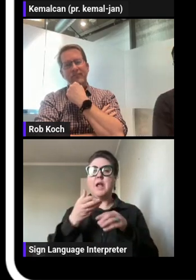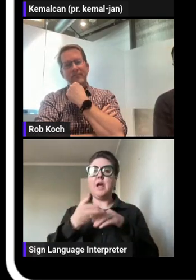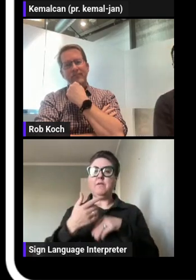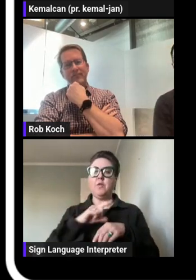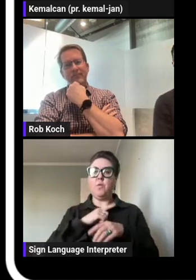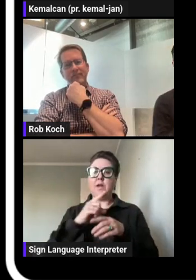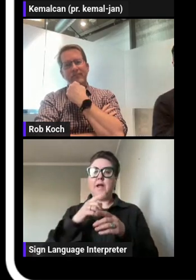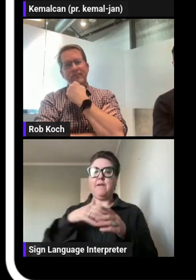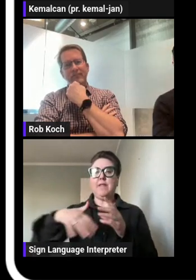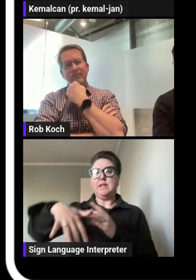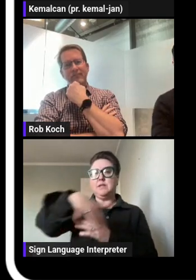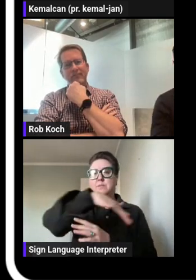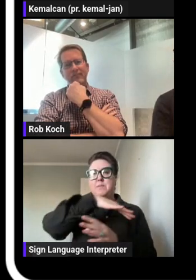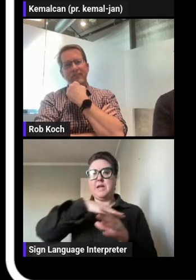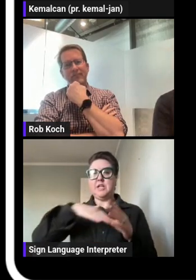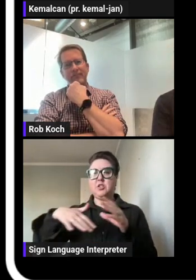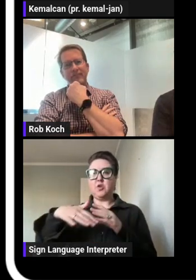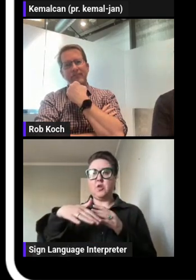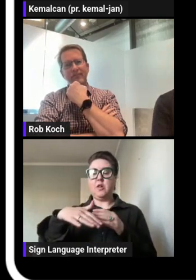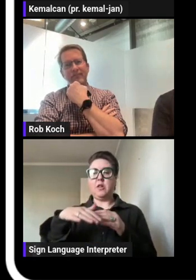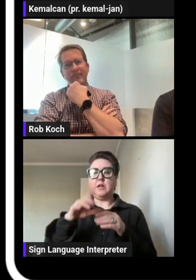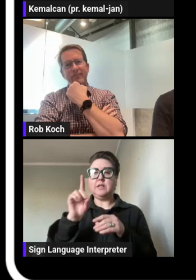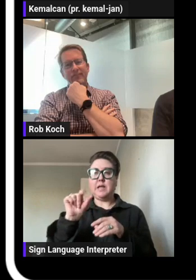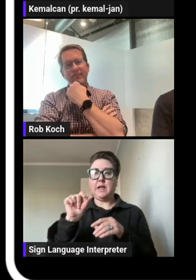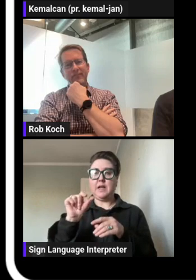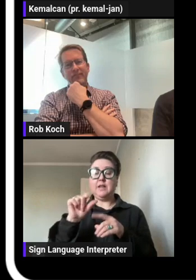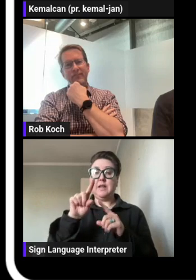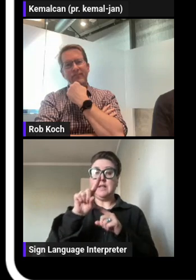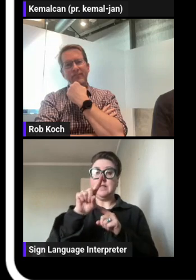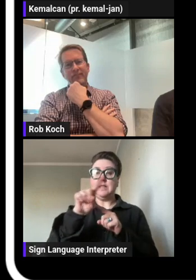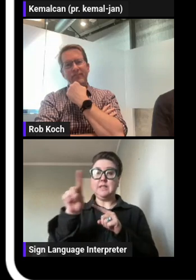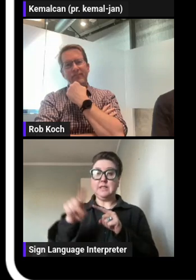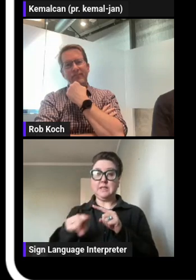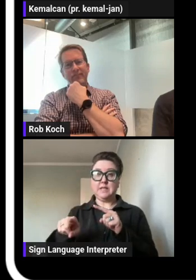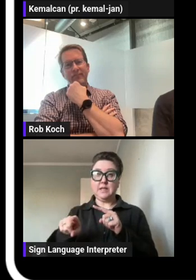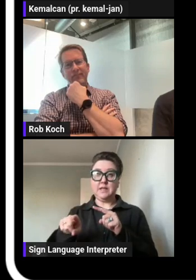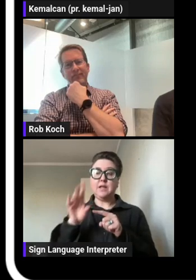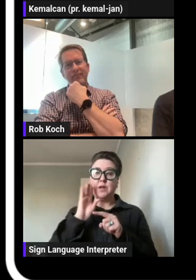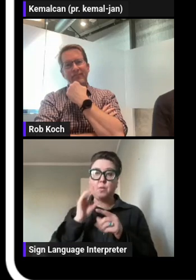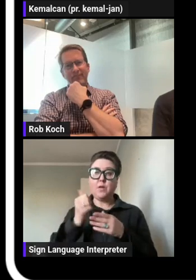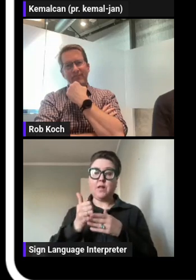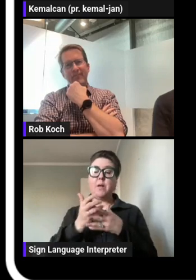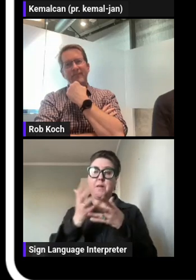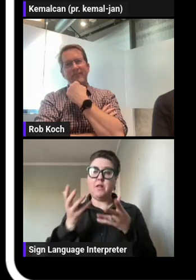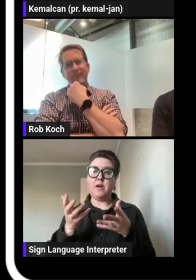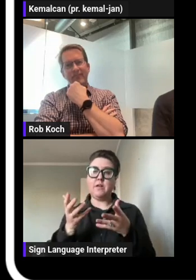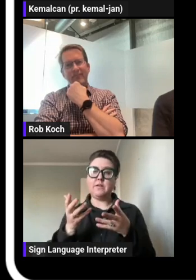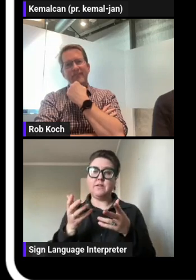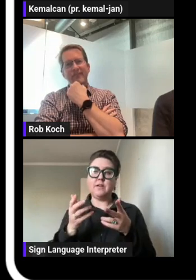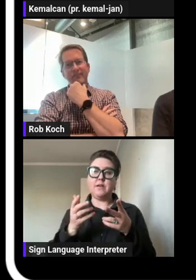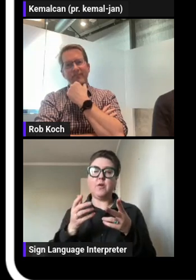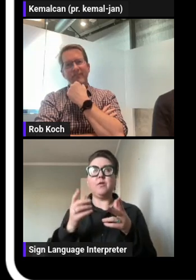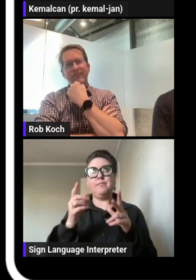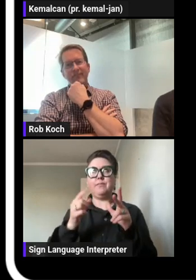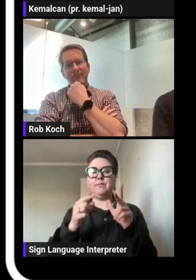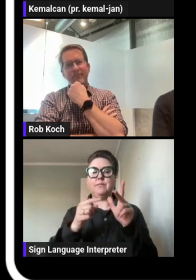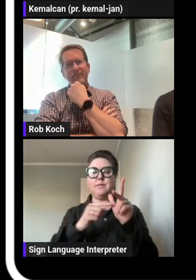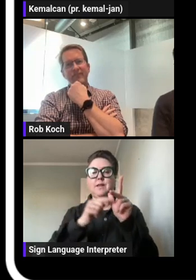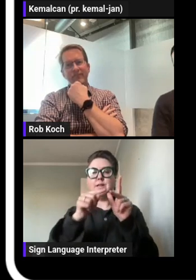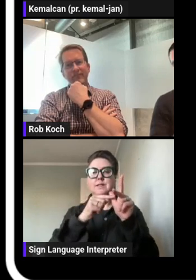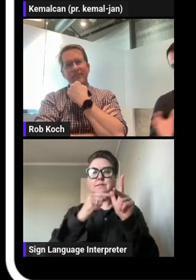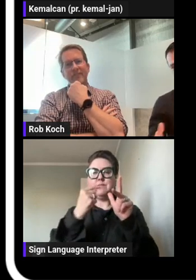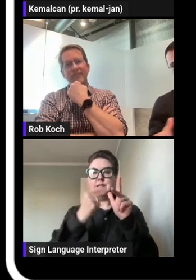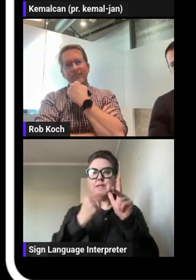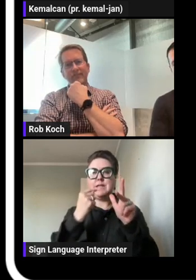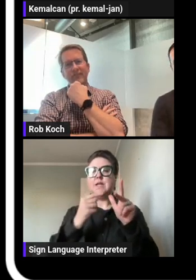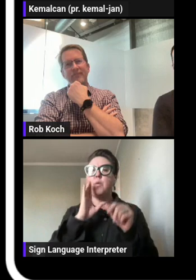spatial data, that Z dimension is going to help us a lot. It's going to solve a lot of problems.